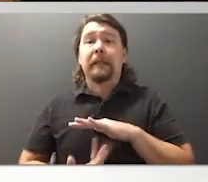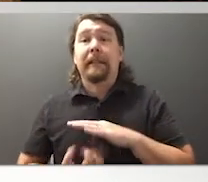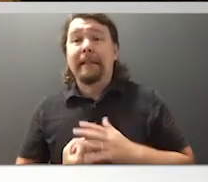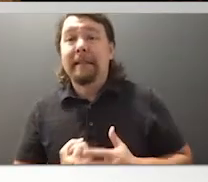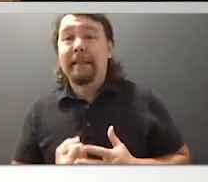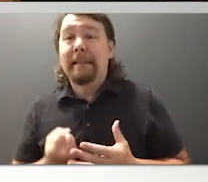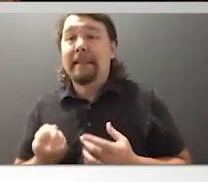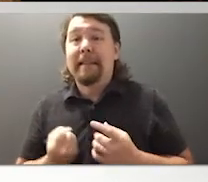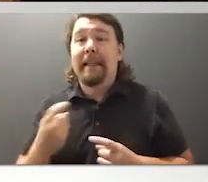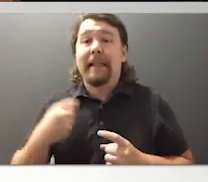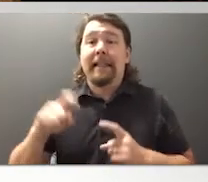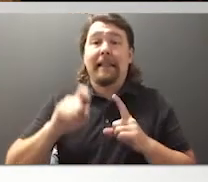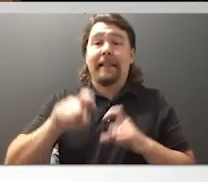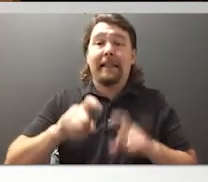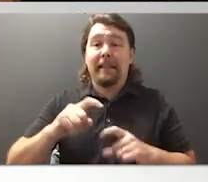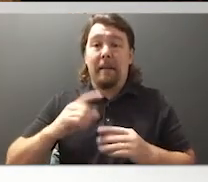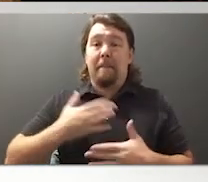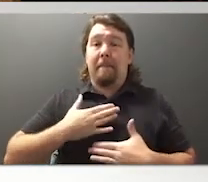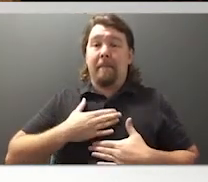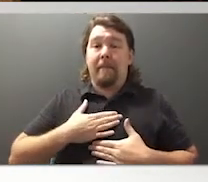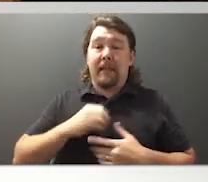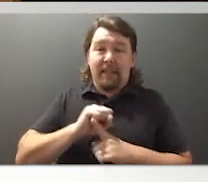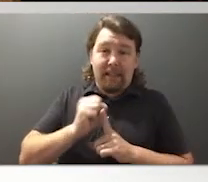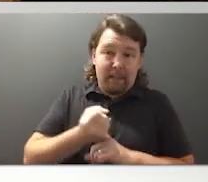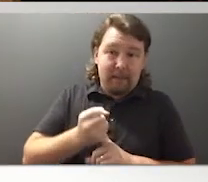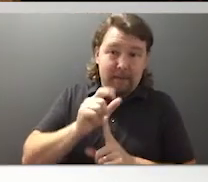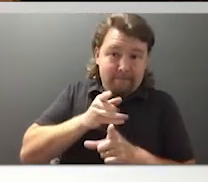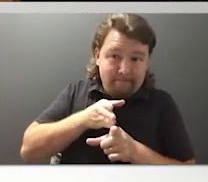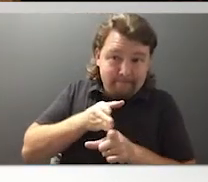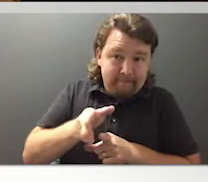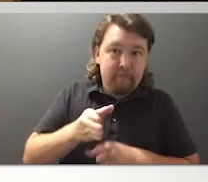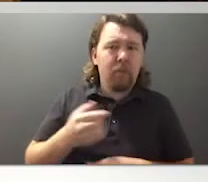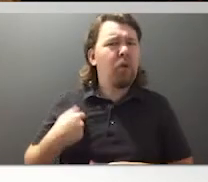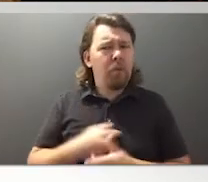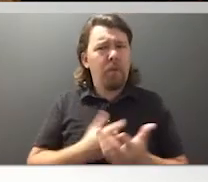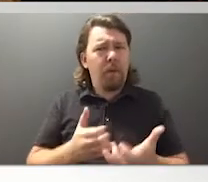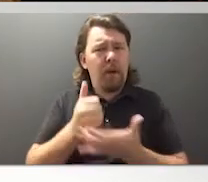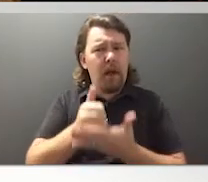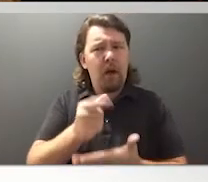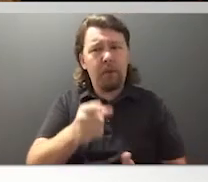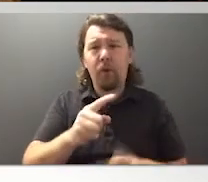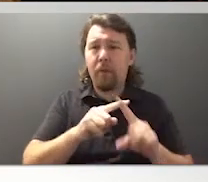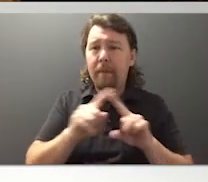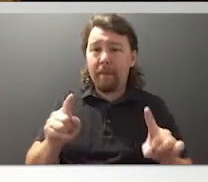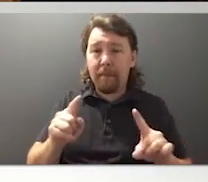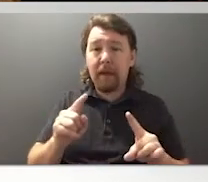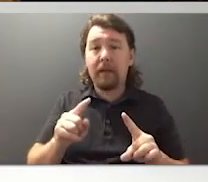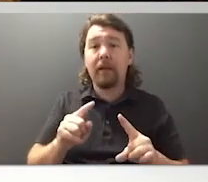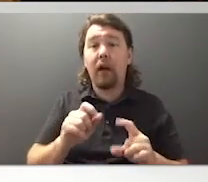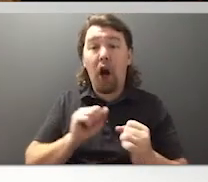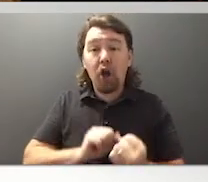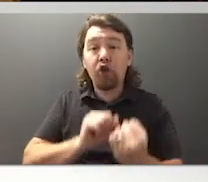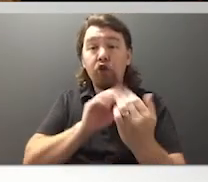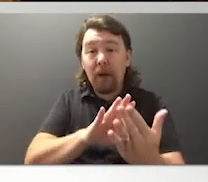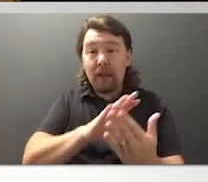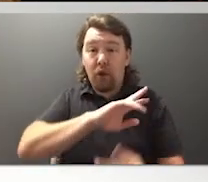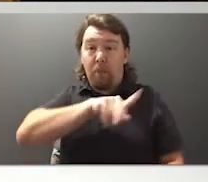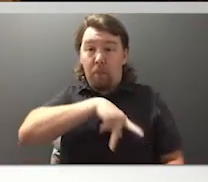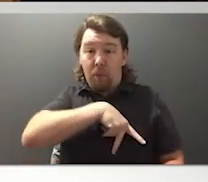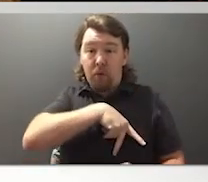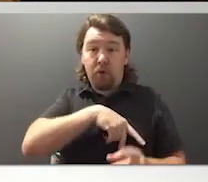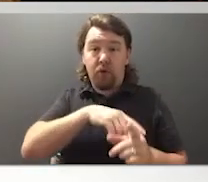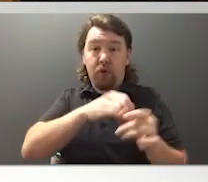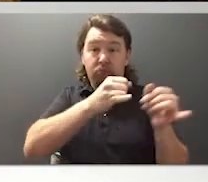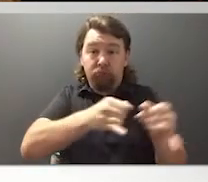your situation, and we want to do our best to help you as well. We probably won't address personal individual